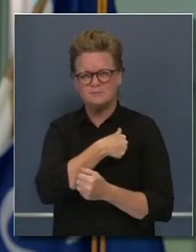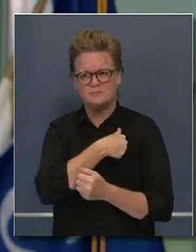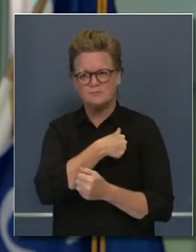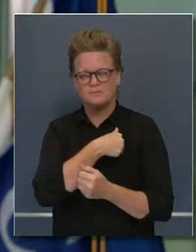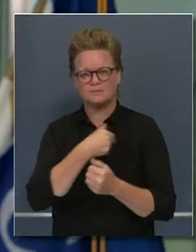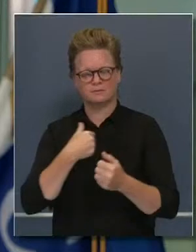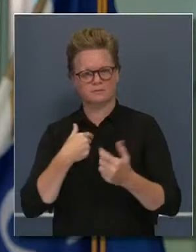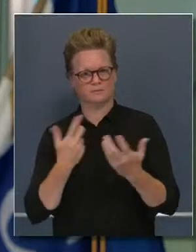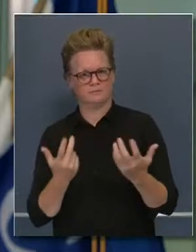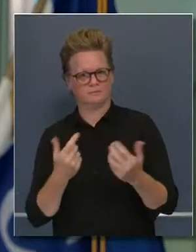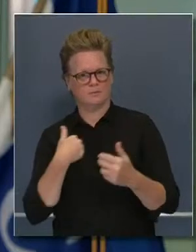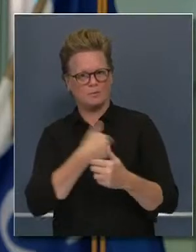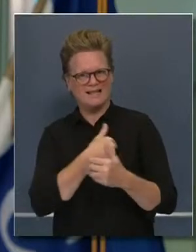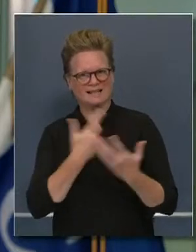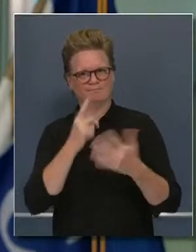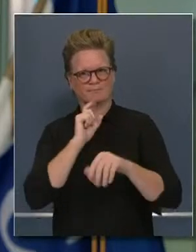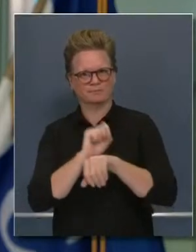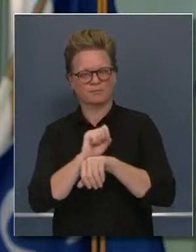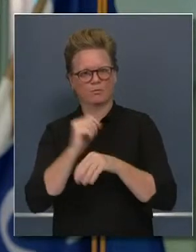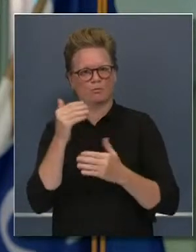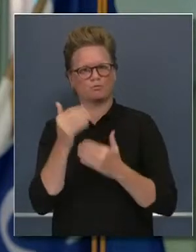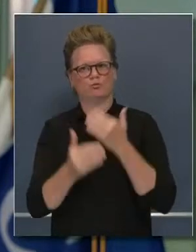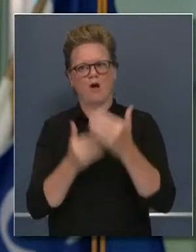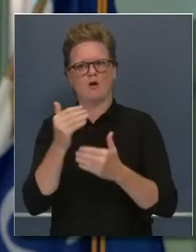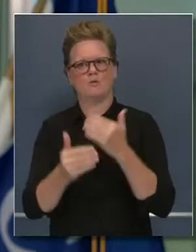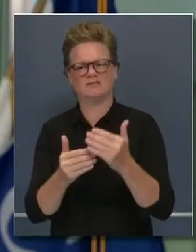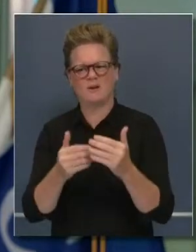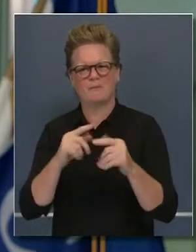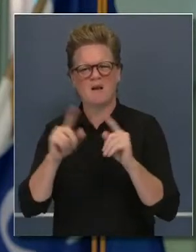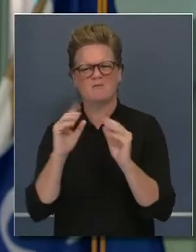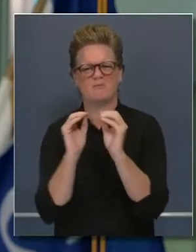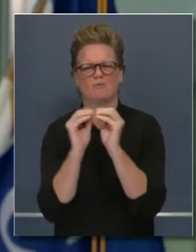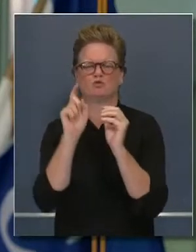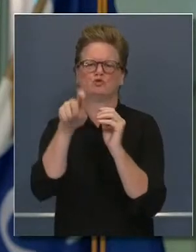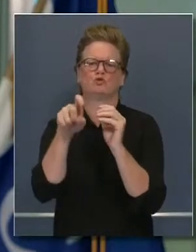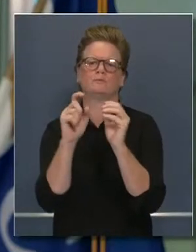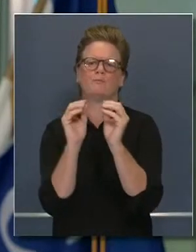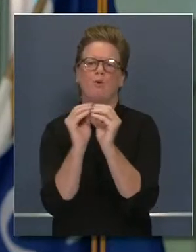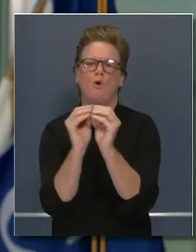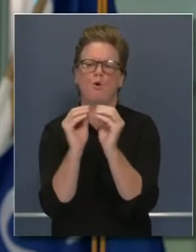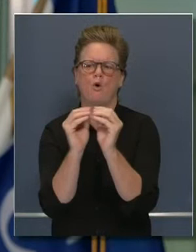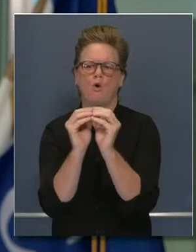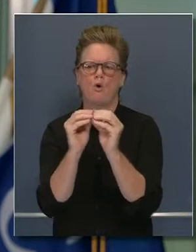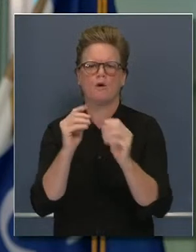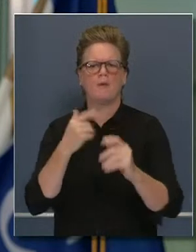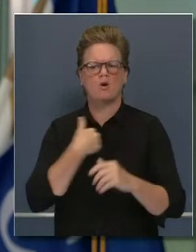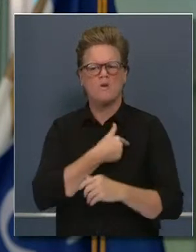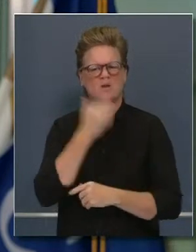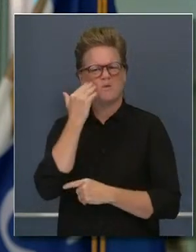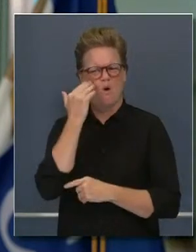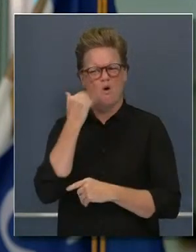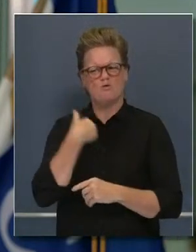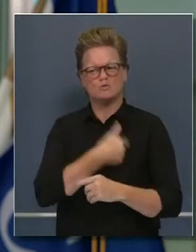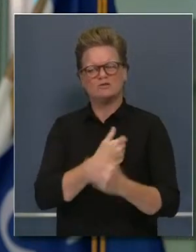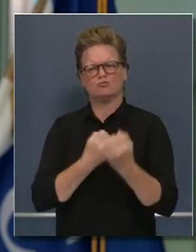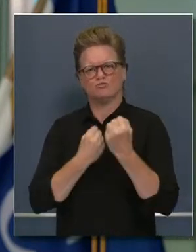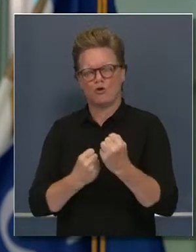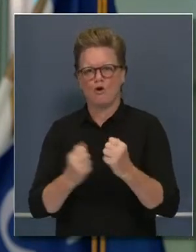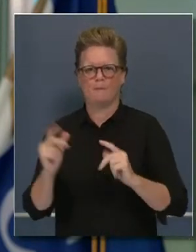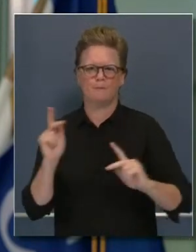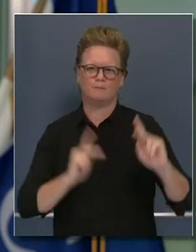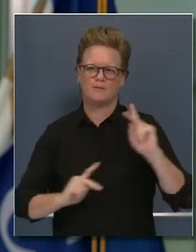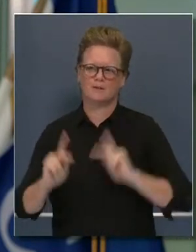direction, but we're going to need to make subsequent steps. So that's what I would tell people. This is a resilient state. We have a